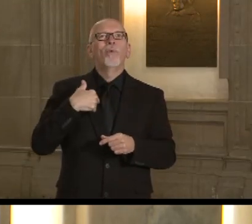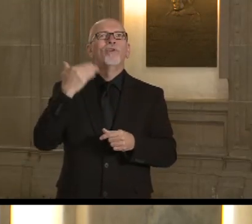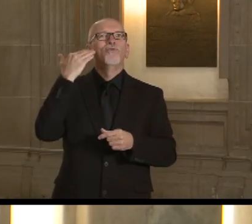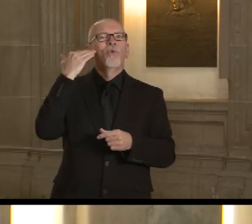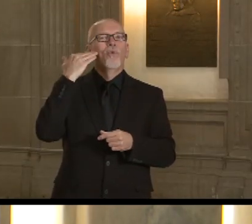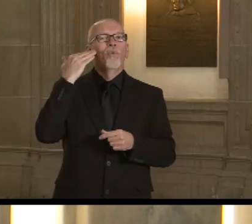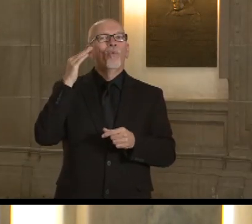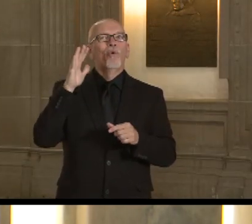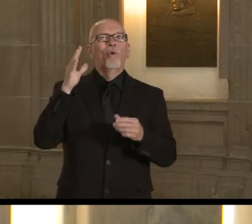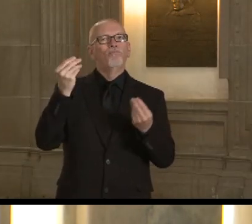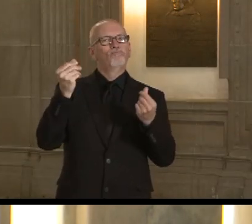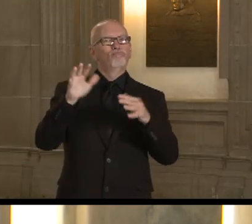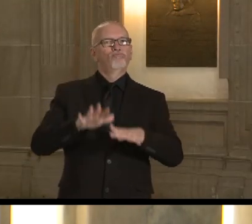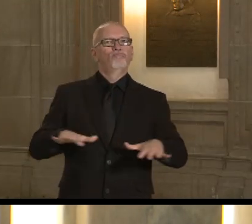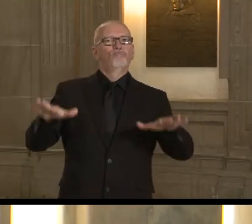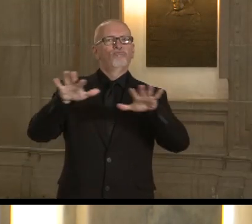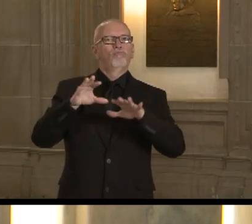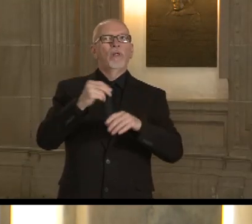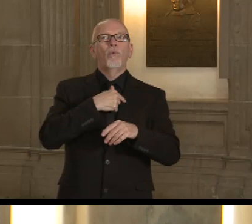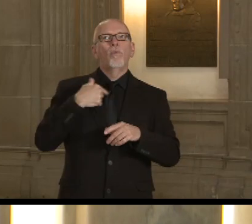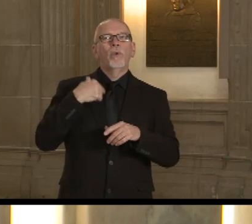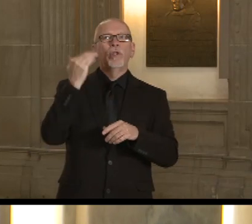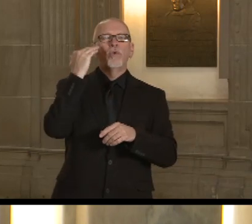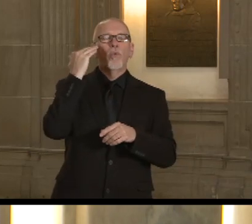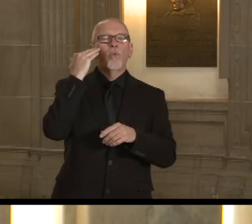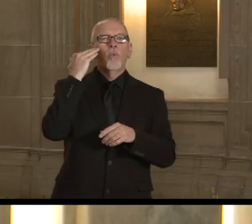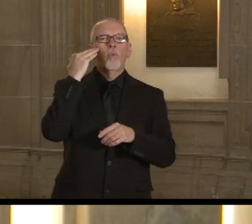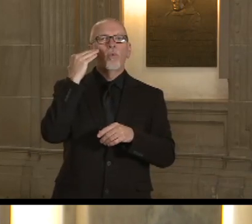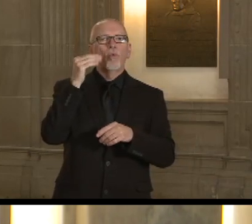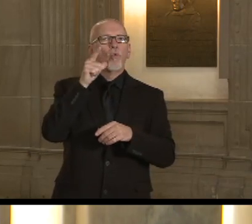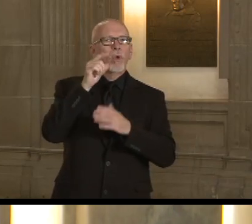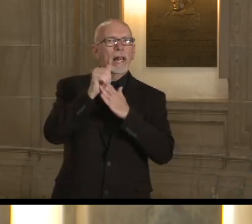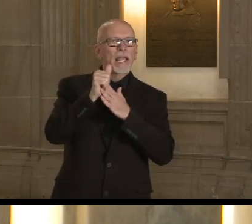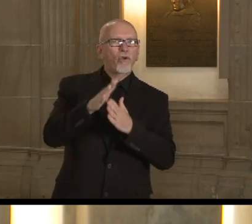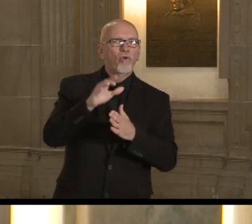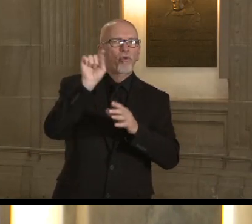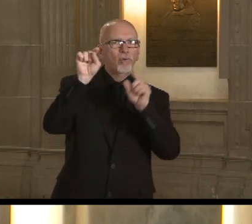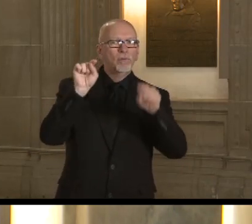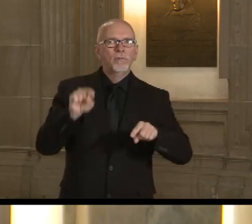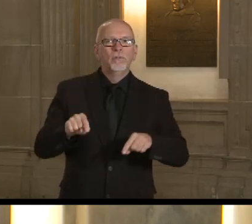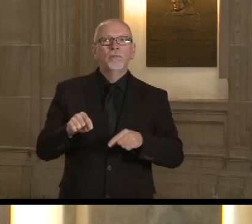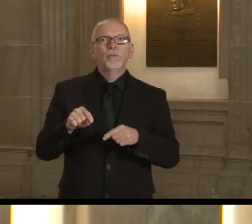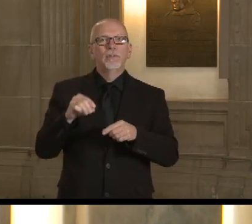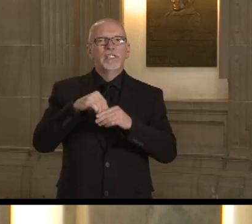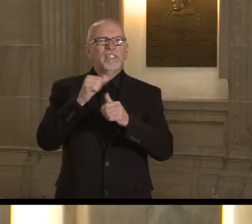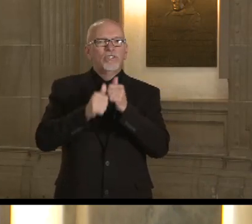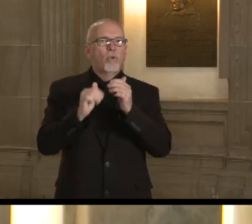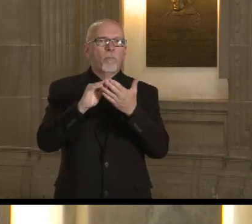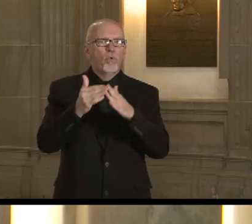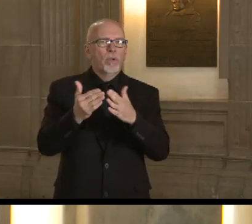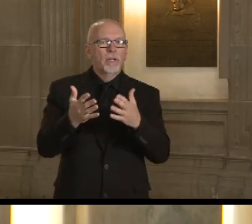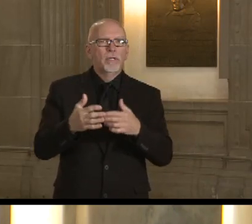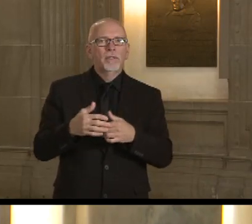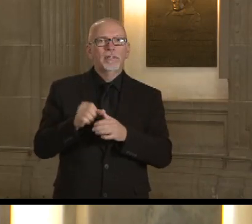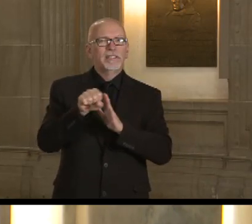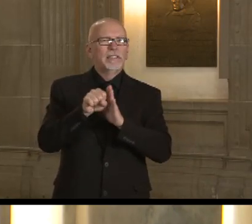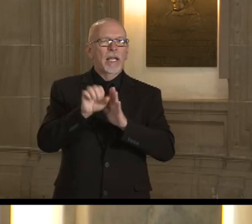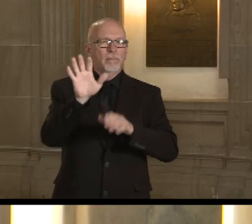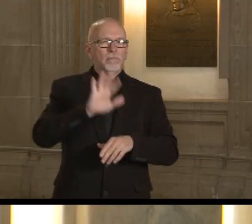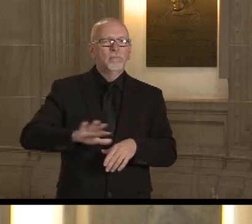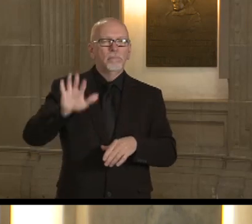know the terrain, but we know the leadership in all of these communities